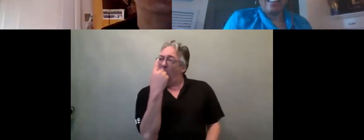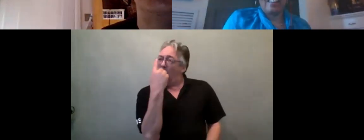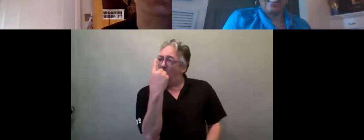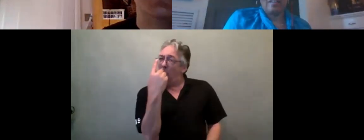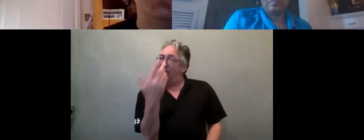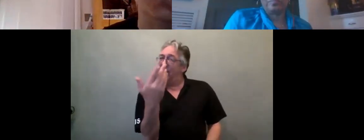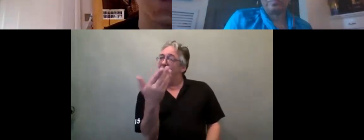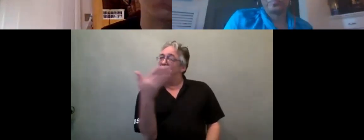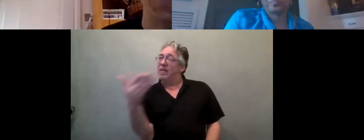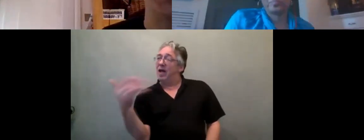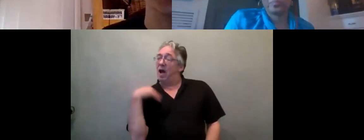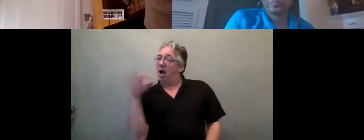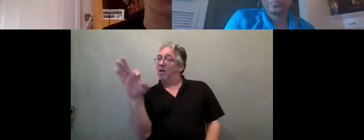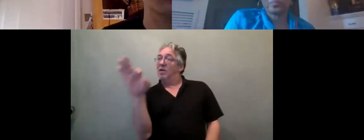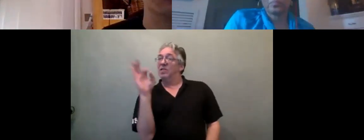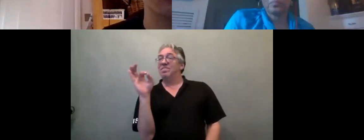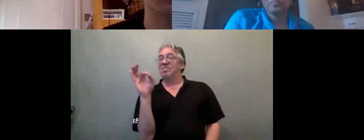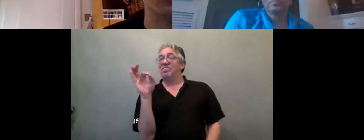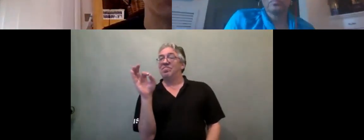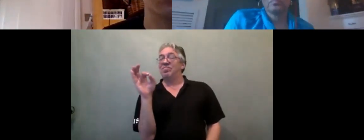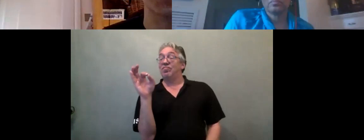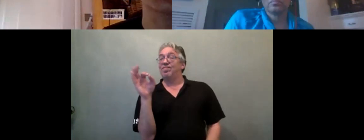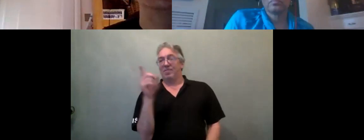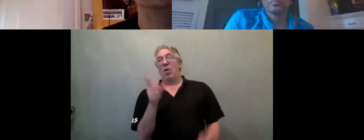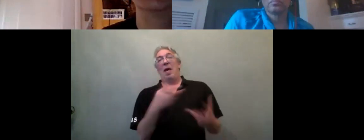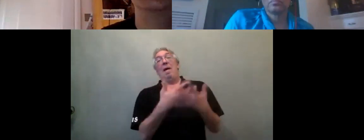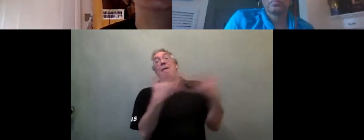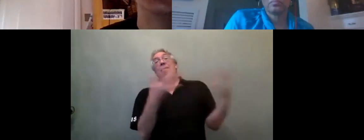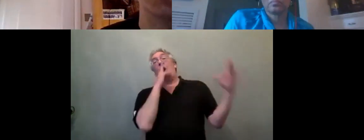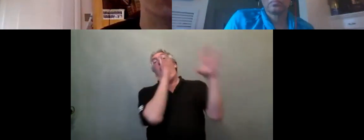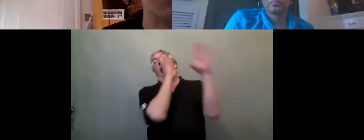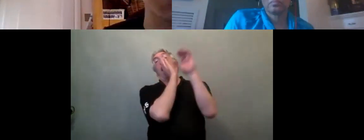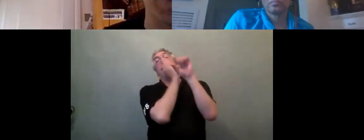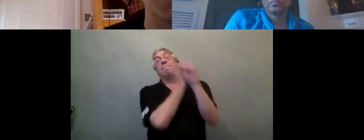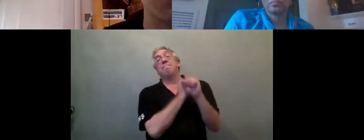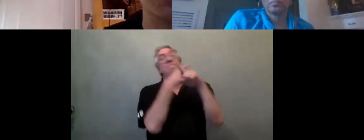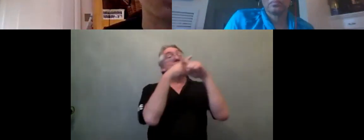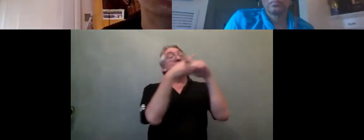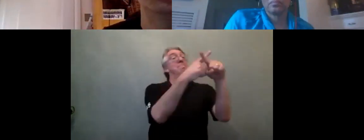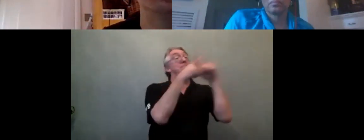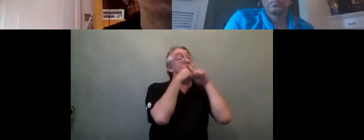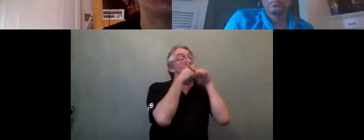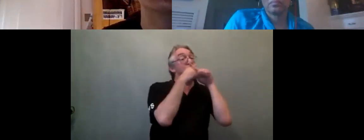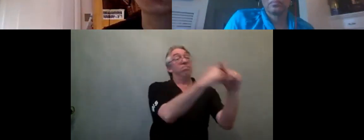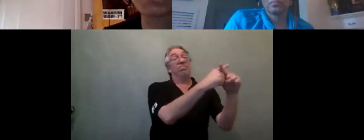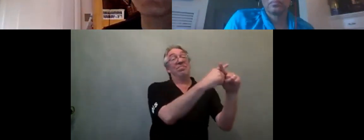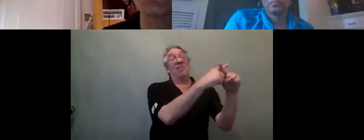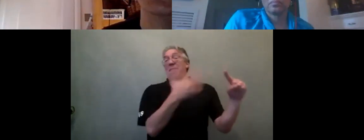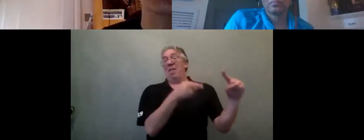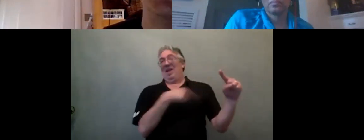that, and we will get to the elephant in the room, of course, which is COVID, which you can't possibly have a conference or a